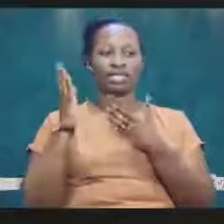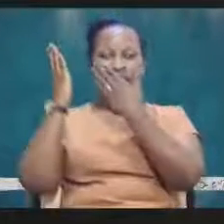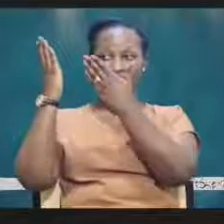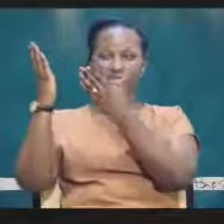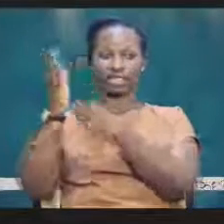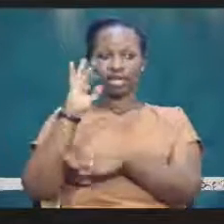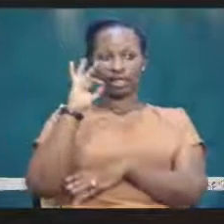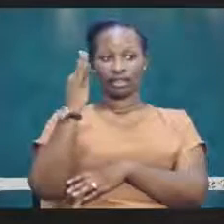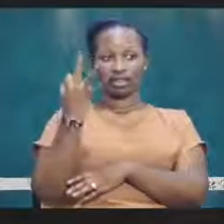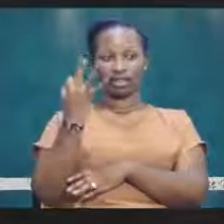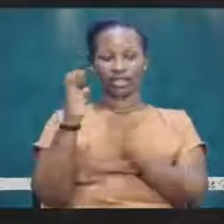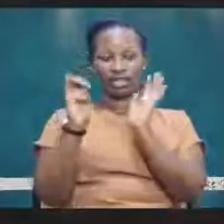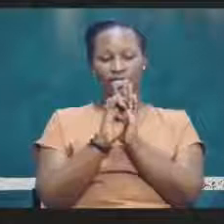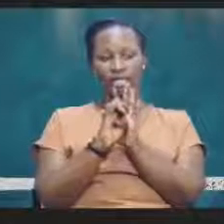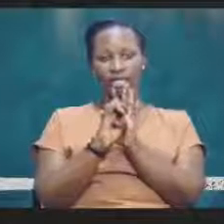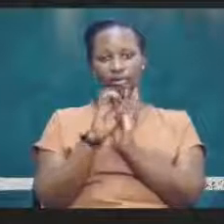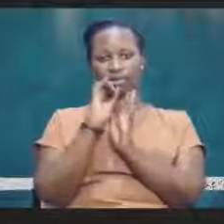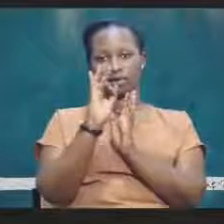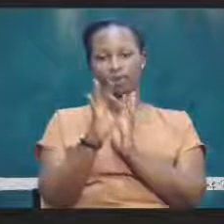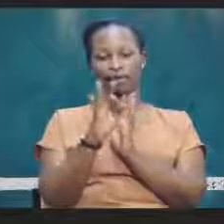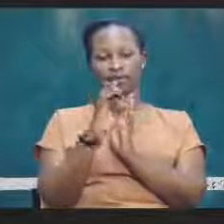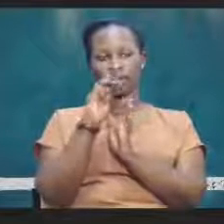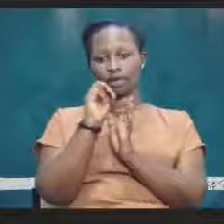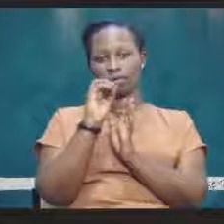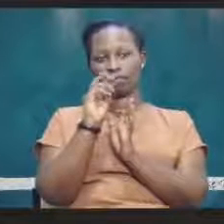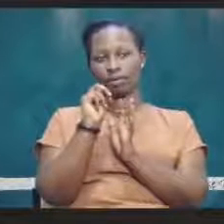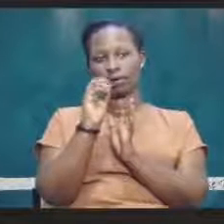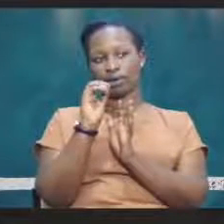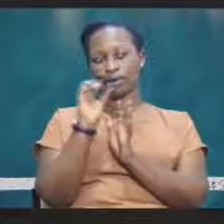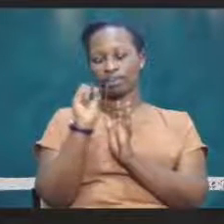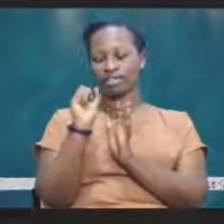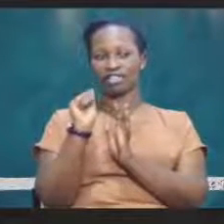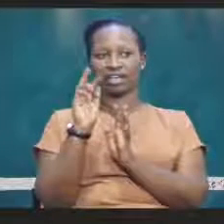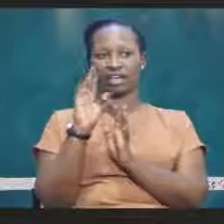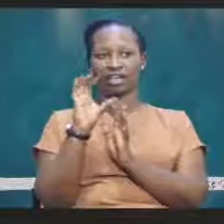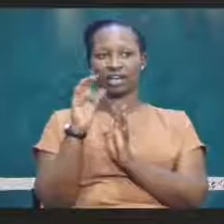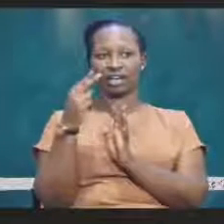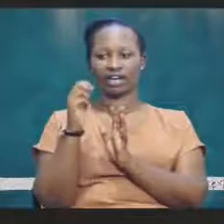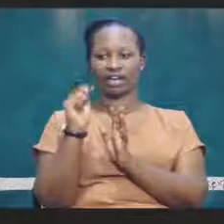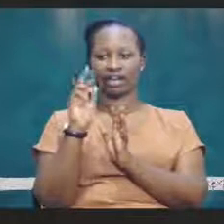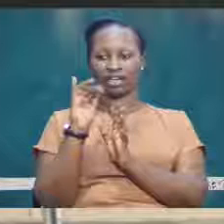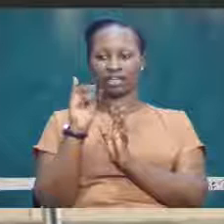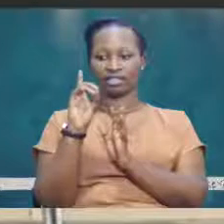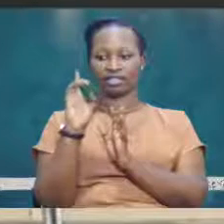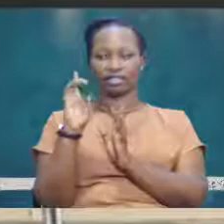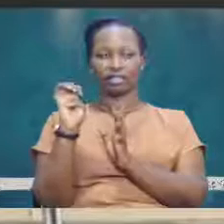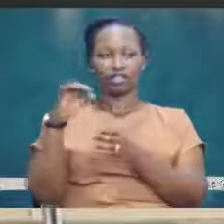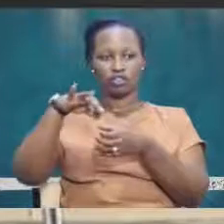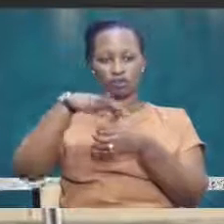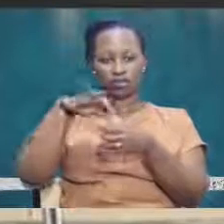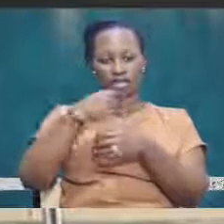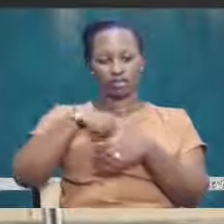These are three examples of monosaccharide sugars. We can also call